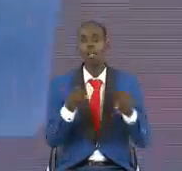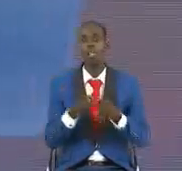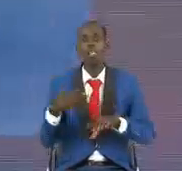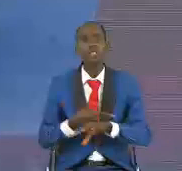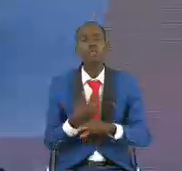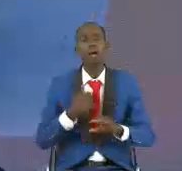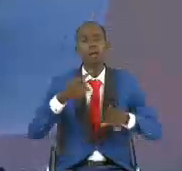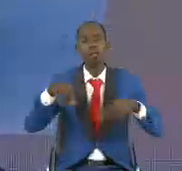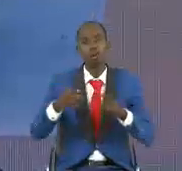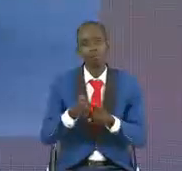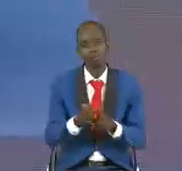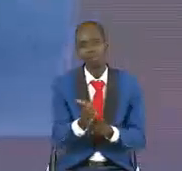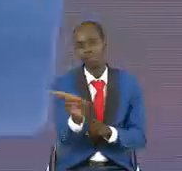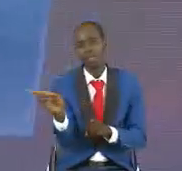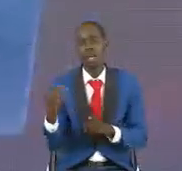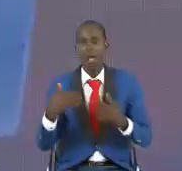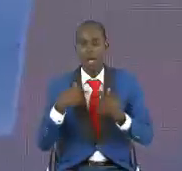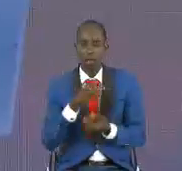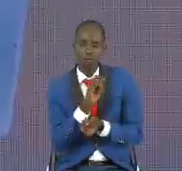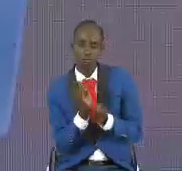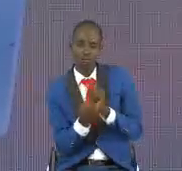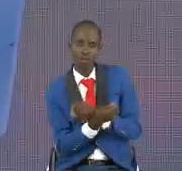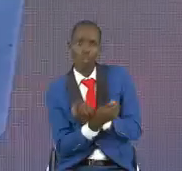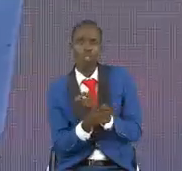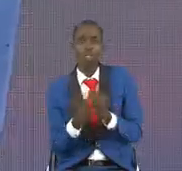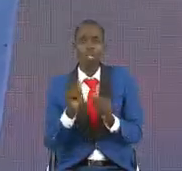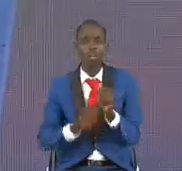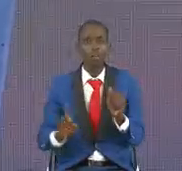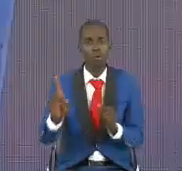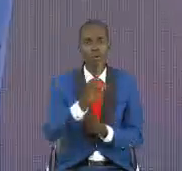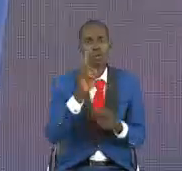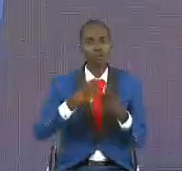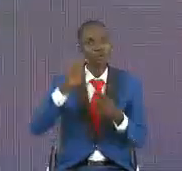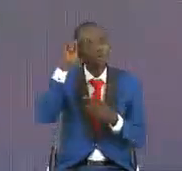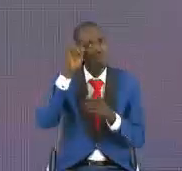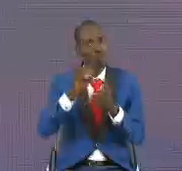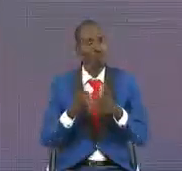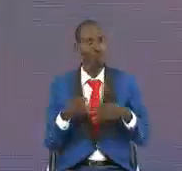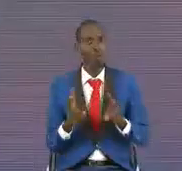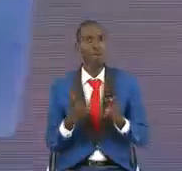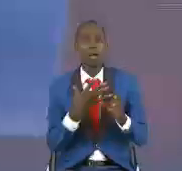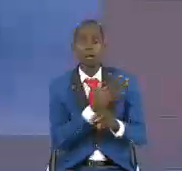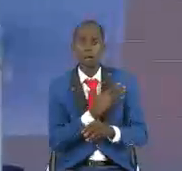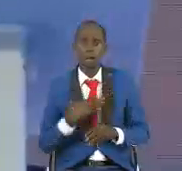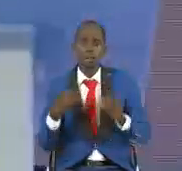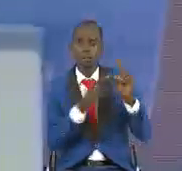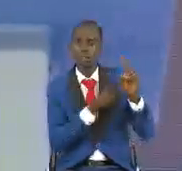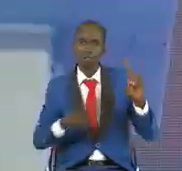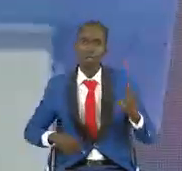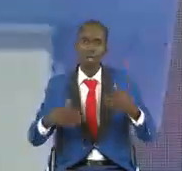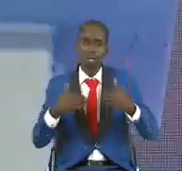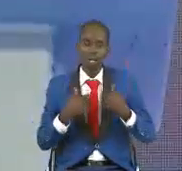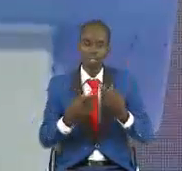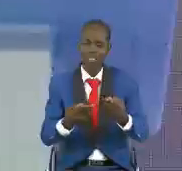have turned everyone to his own way. And the Lord has laid on him,